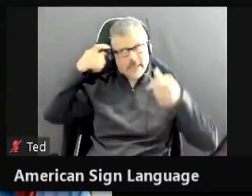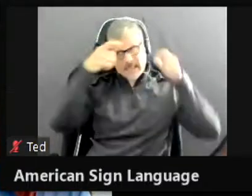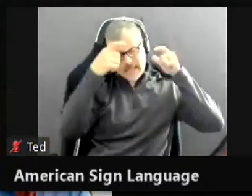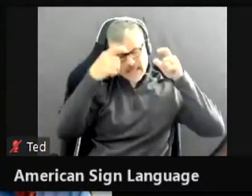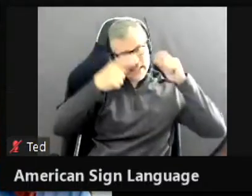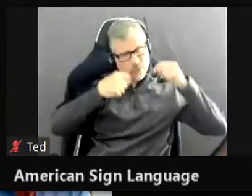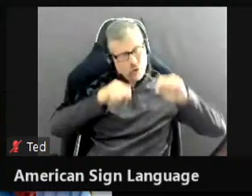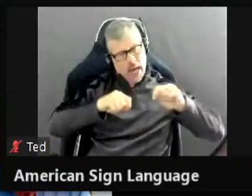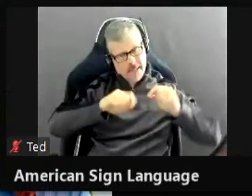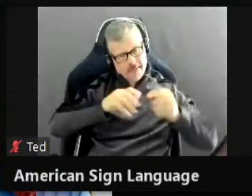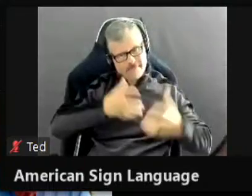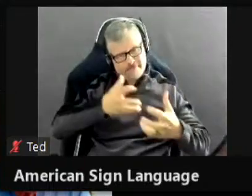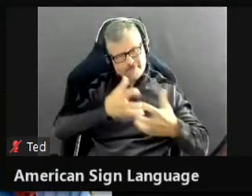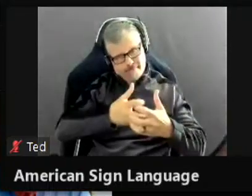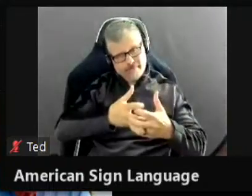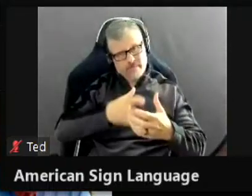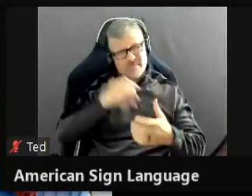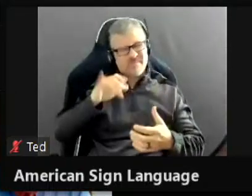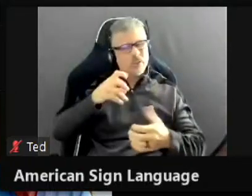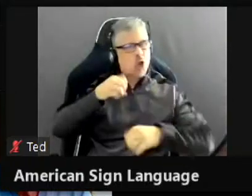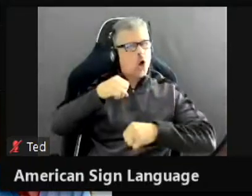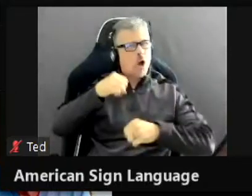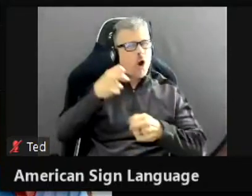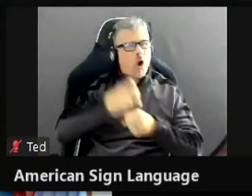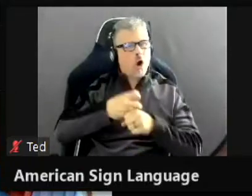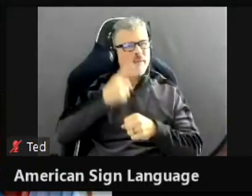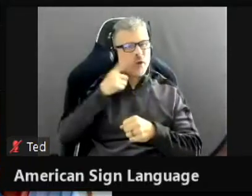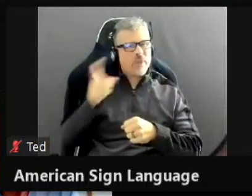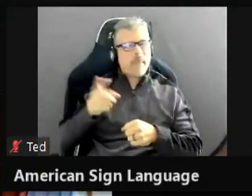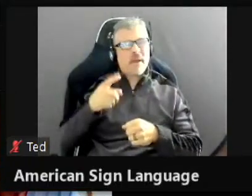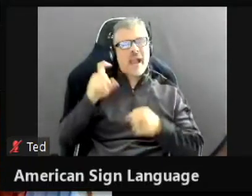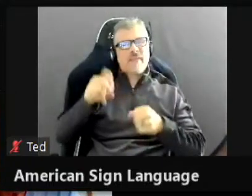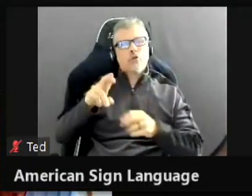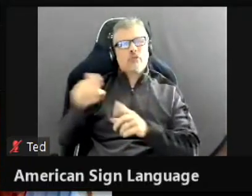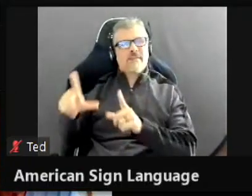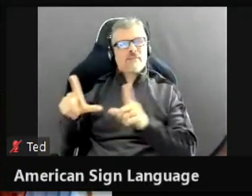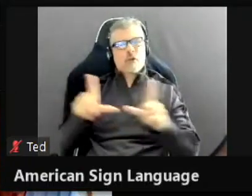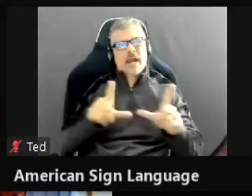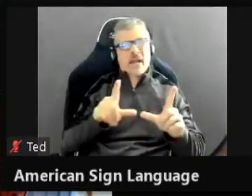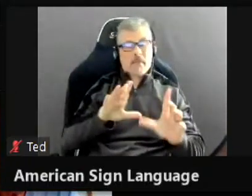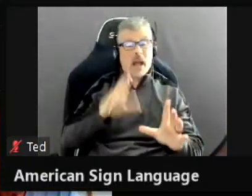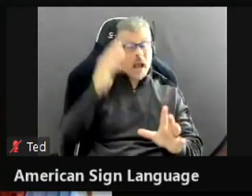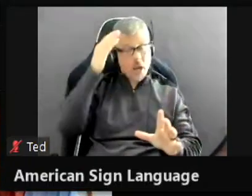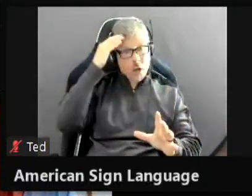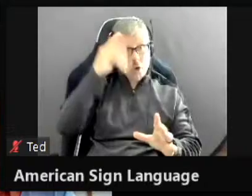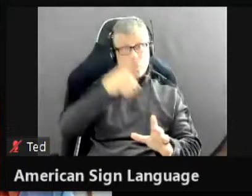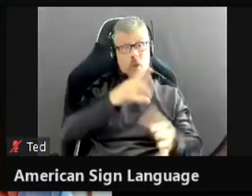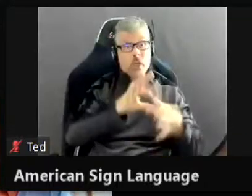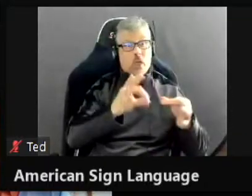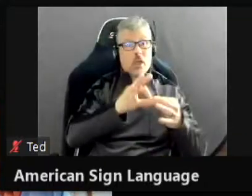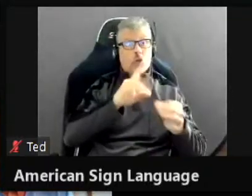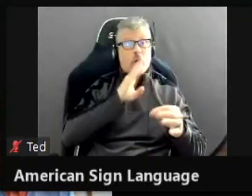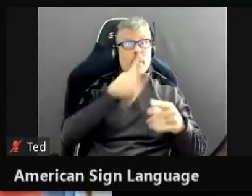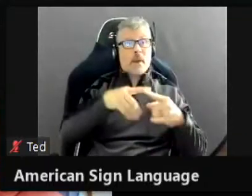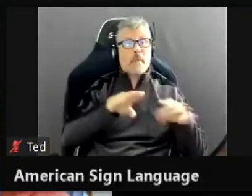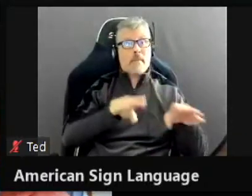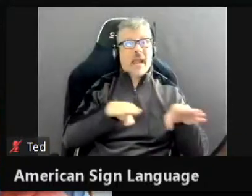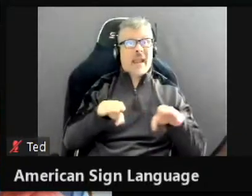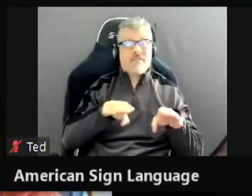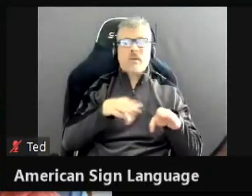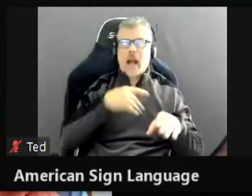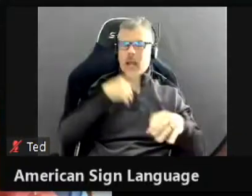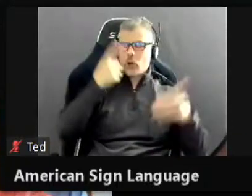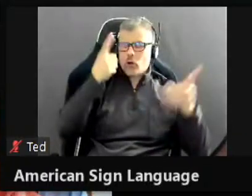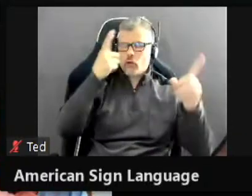hard, but just reframing when we're talking about behavior, I definitely agree with what Ms. Perry